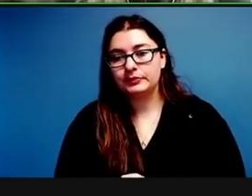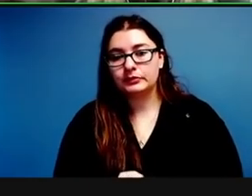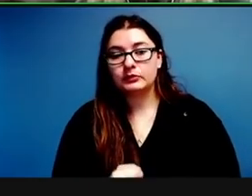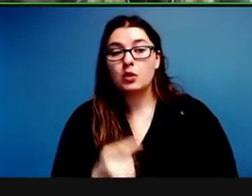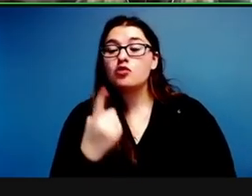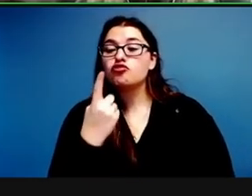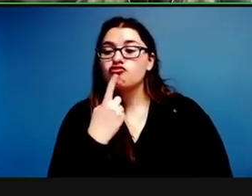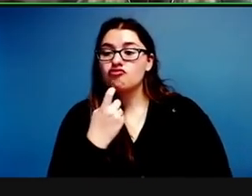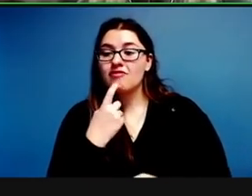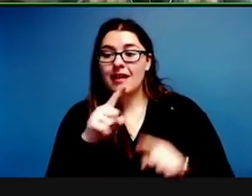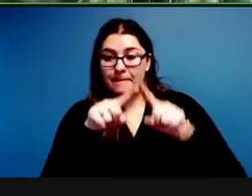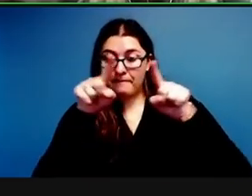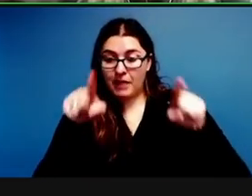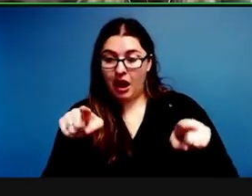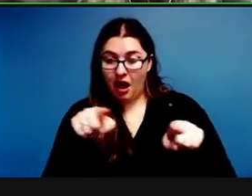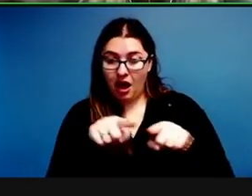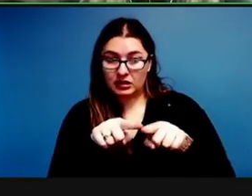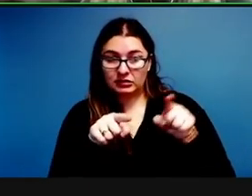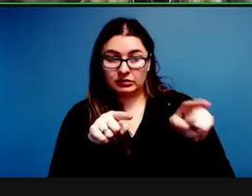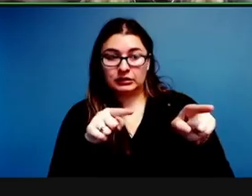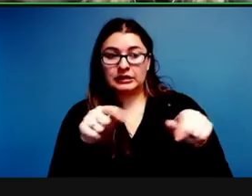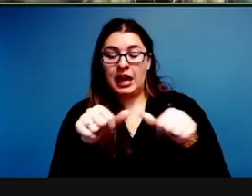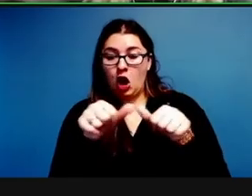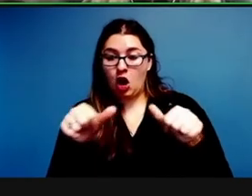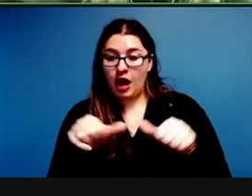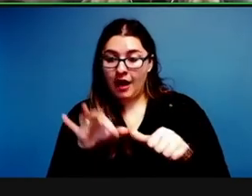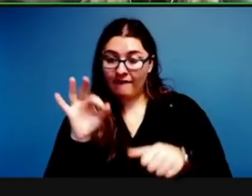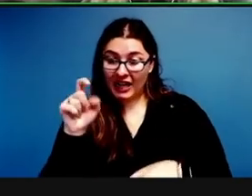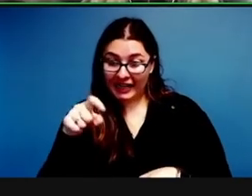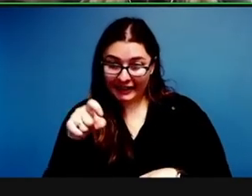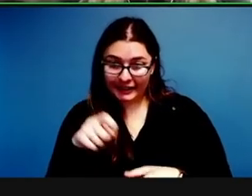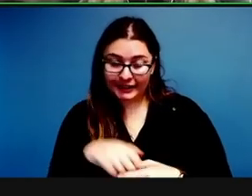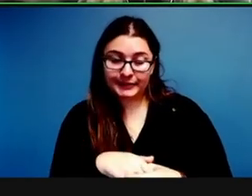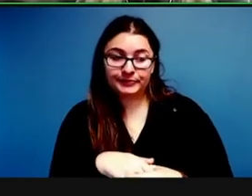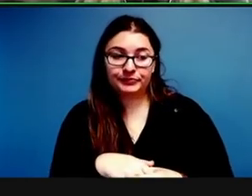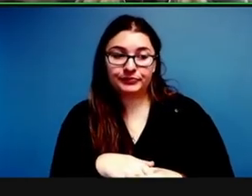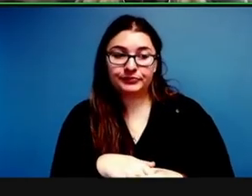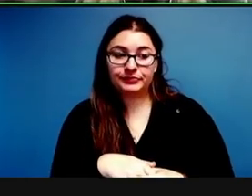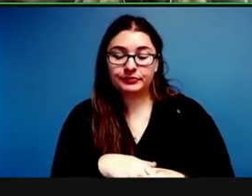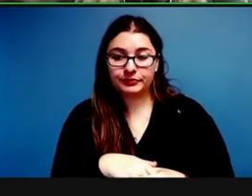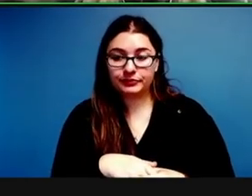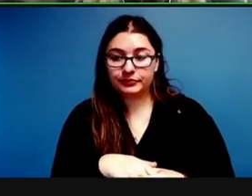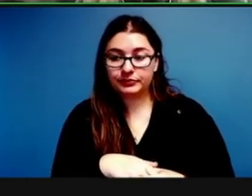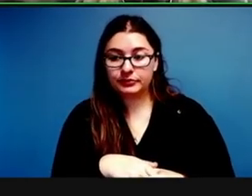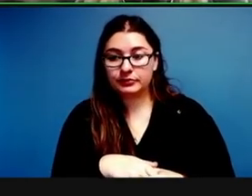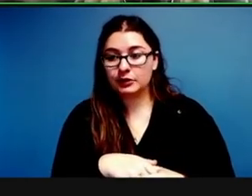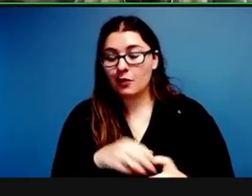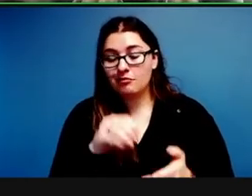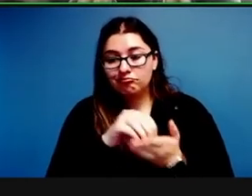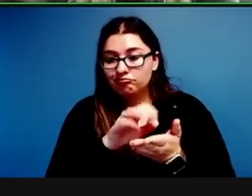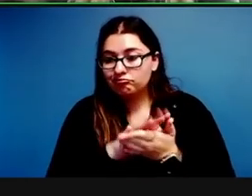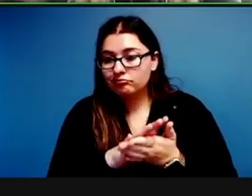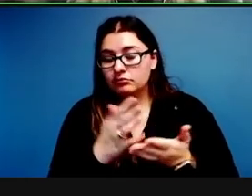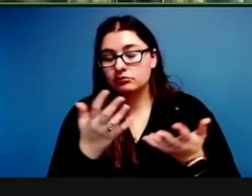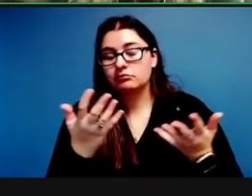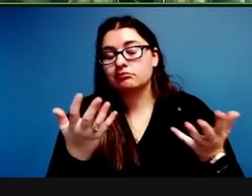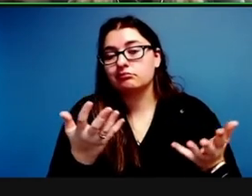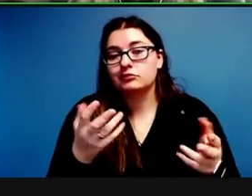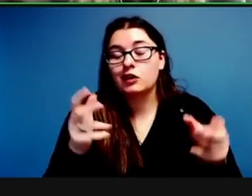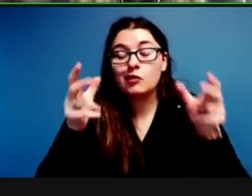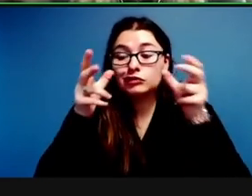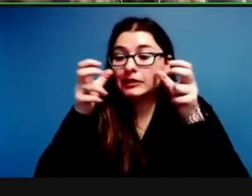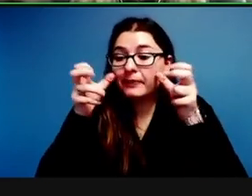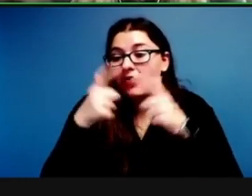red box to your left, there's the area of need. And so we would put,